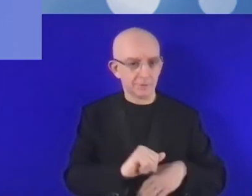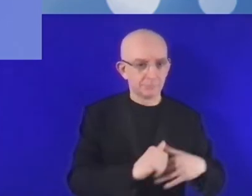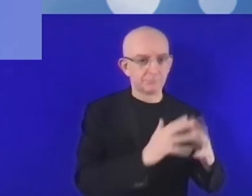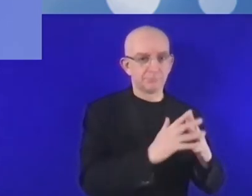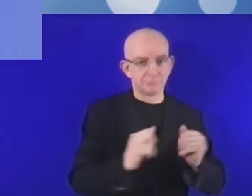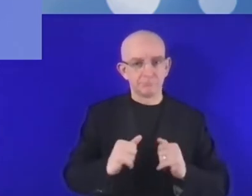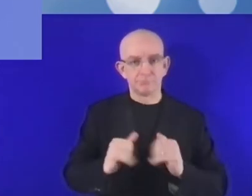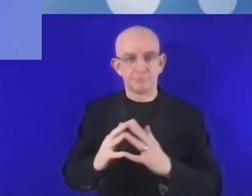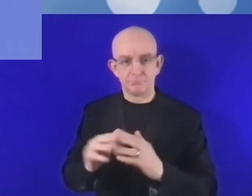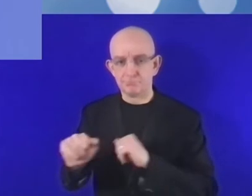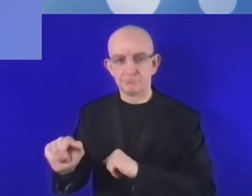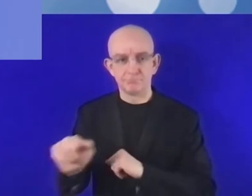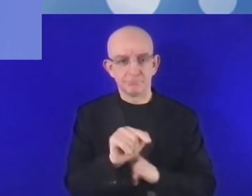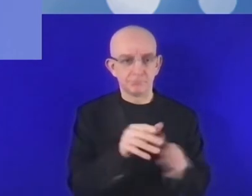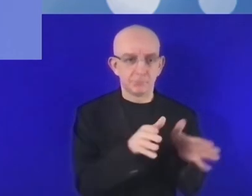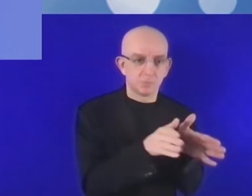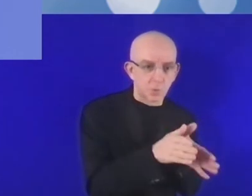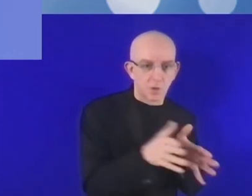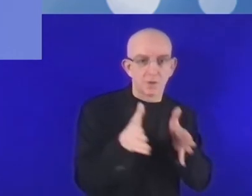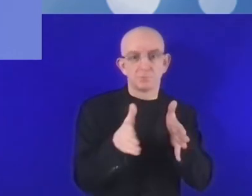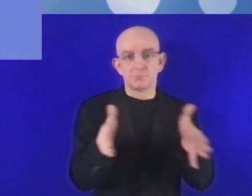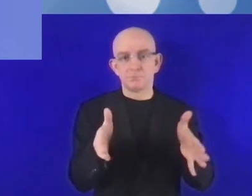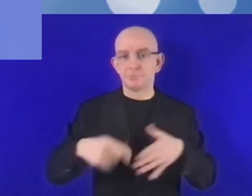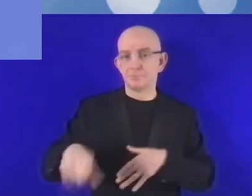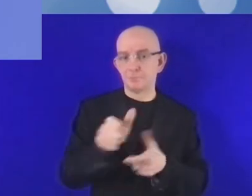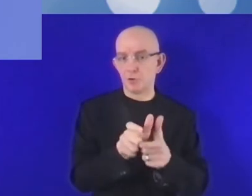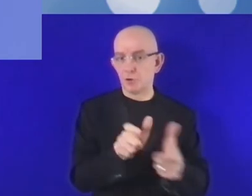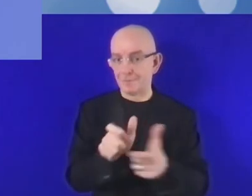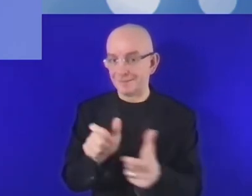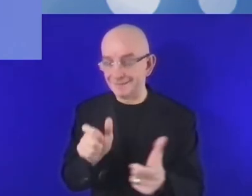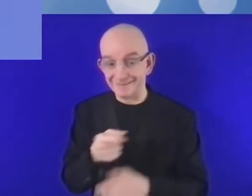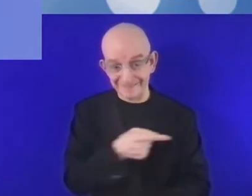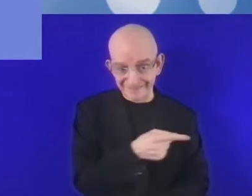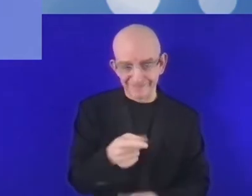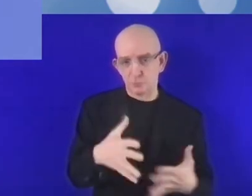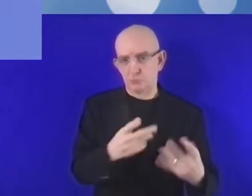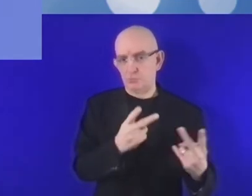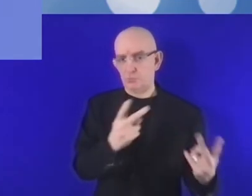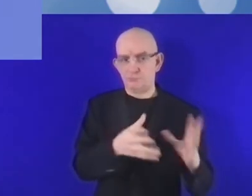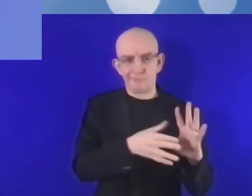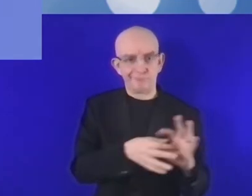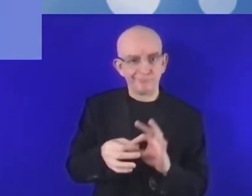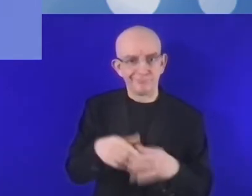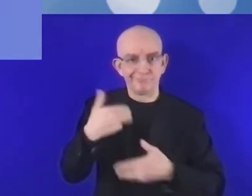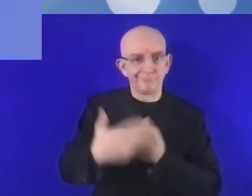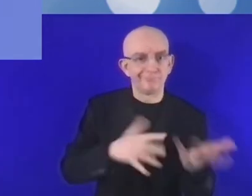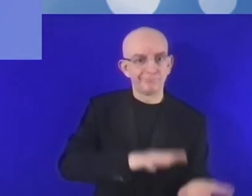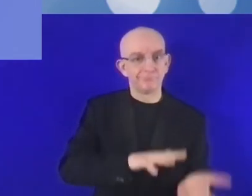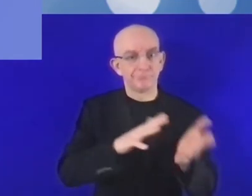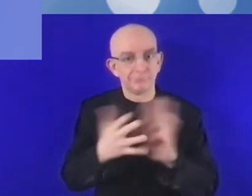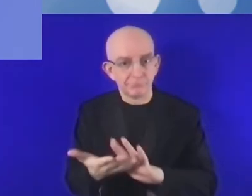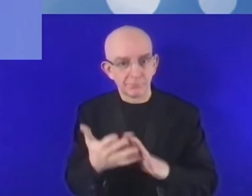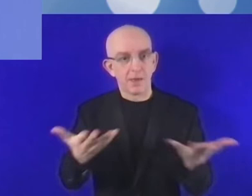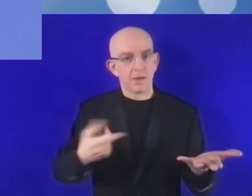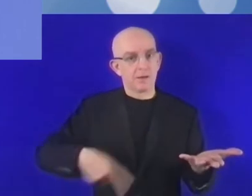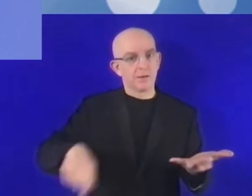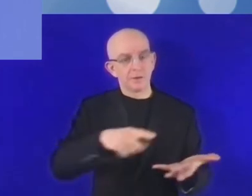transformation and the crucial in this perspective if of course funding we do have different funding pockets i would say